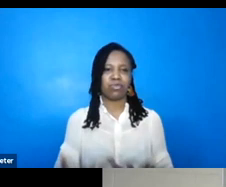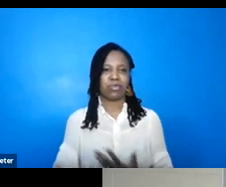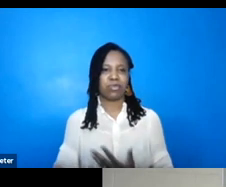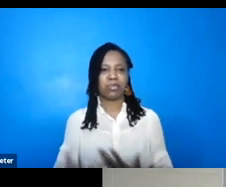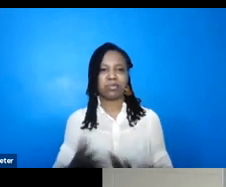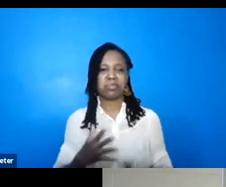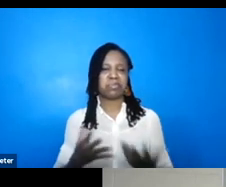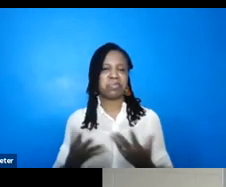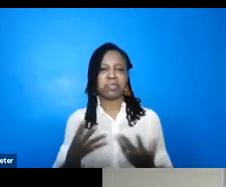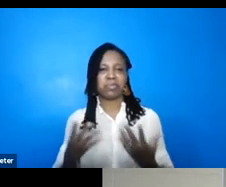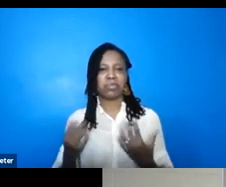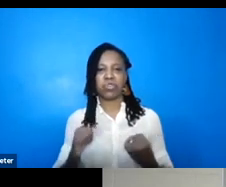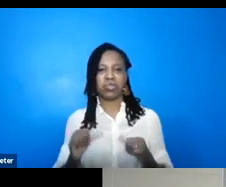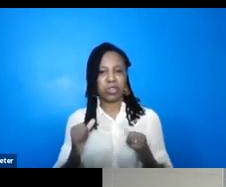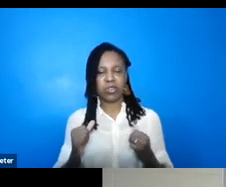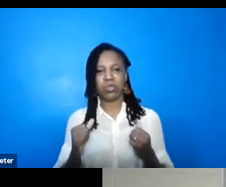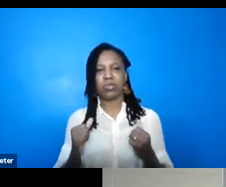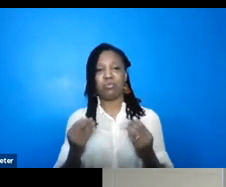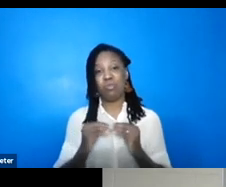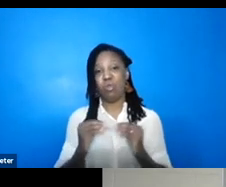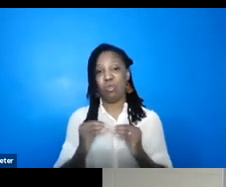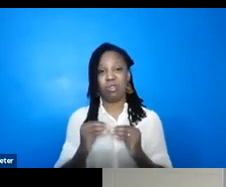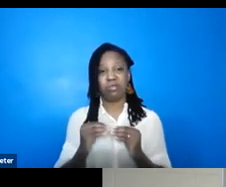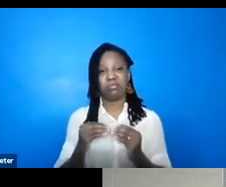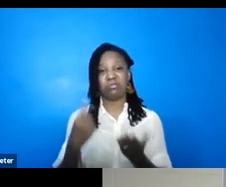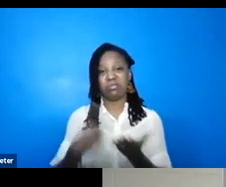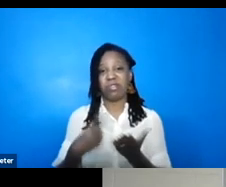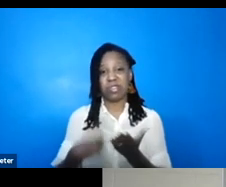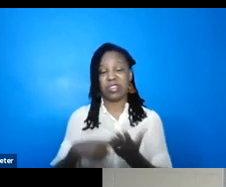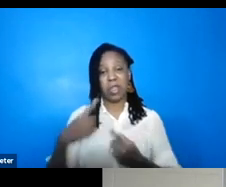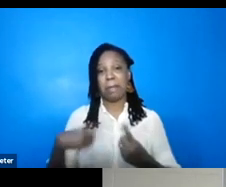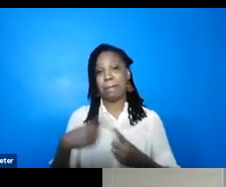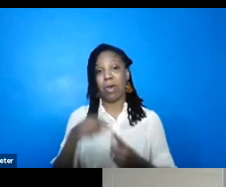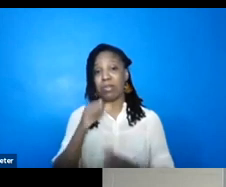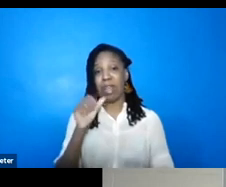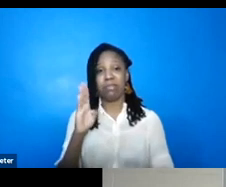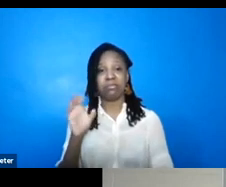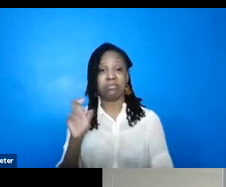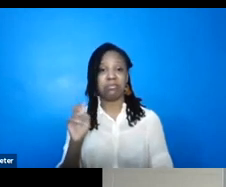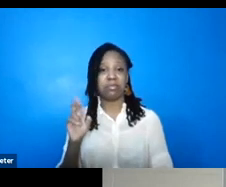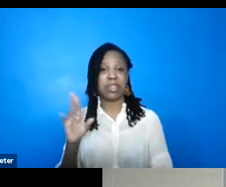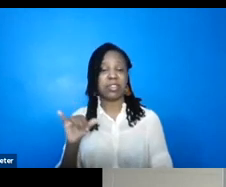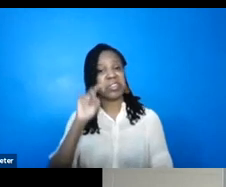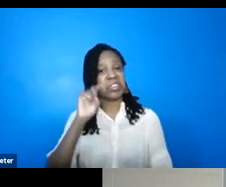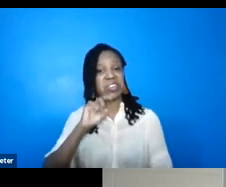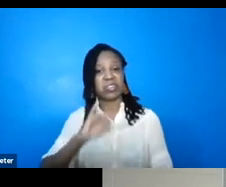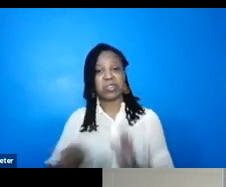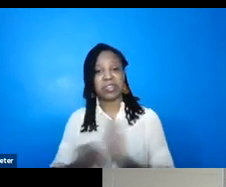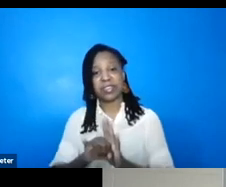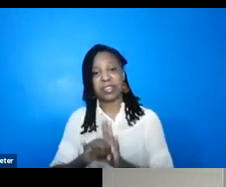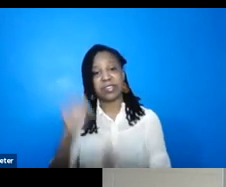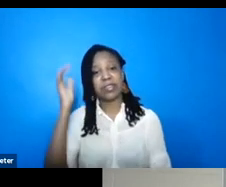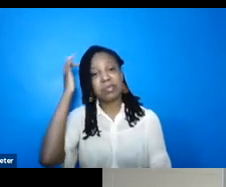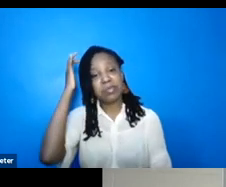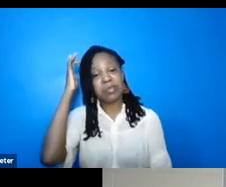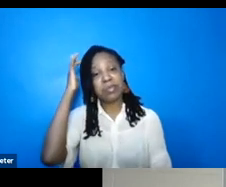of non-binary gender identity and just the wide range of sexual orientation and gender identity that folks will come into the room with really even